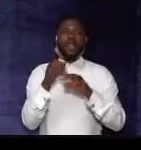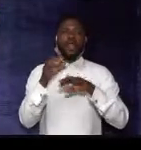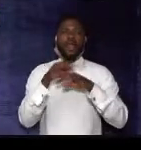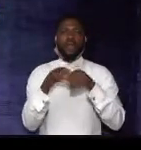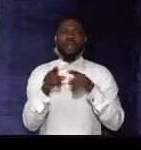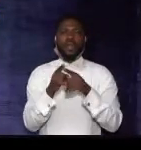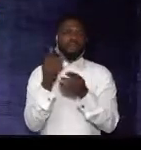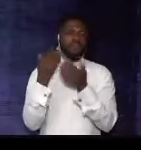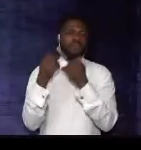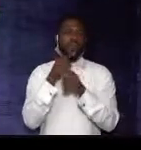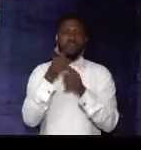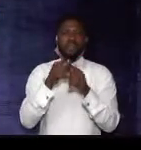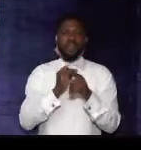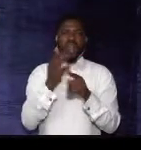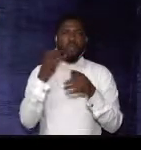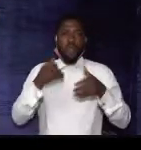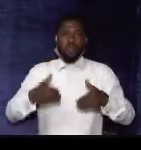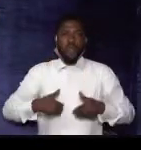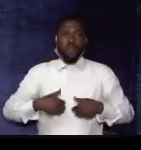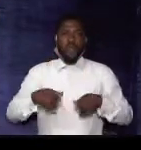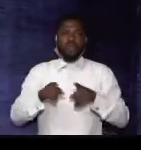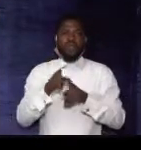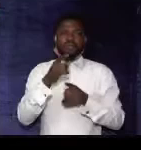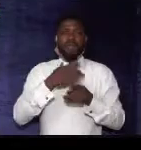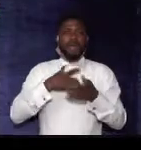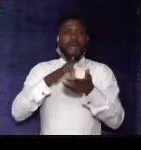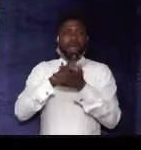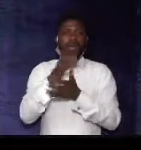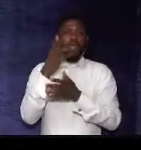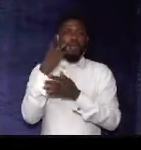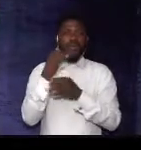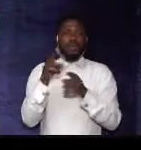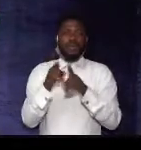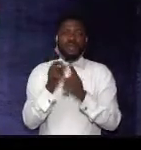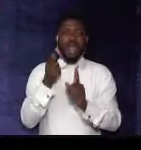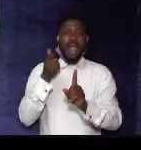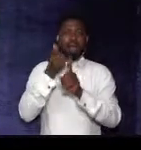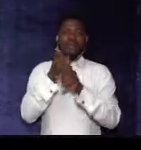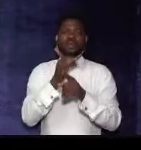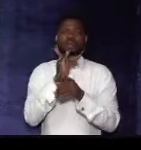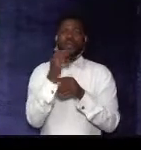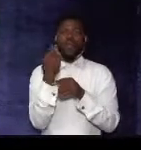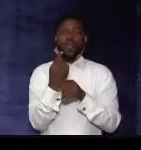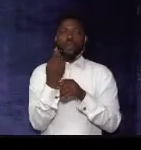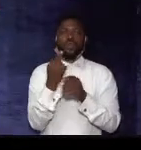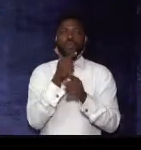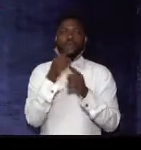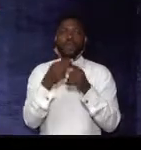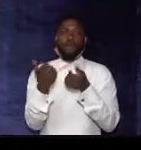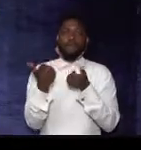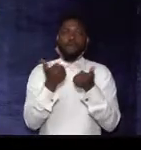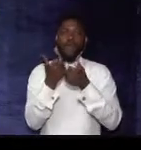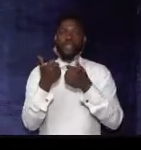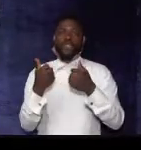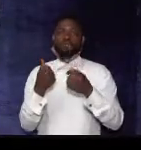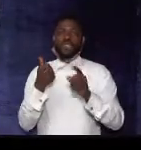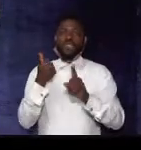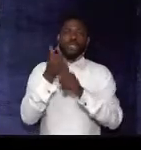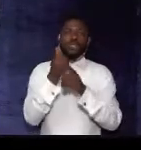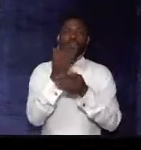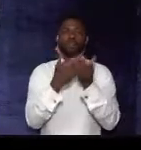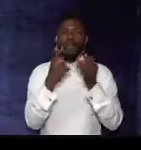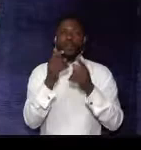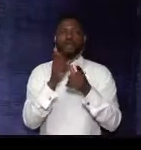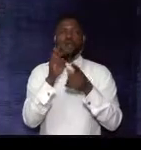accidents. Unlike before when I was young like you, my belief was that accident is only when motor